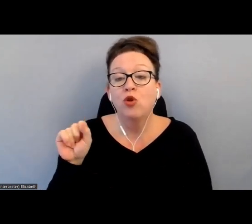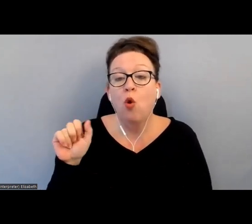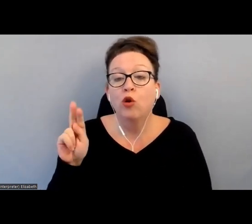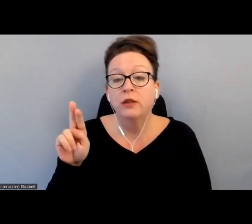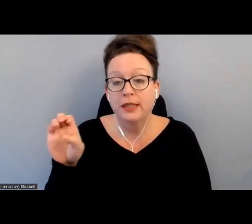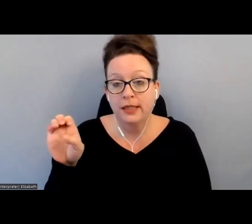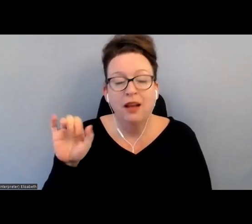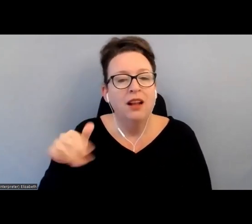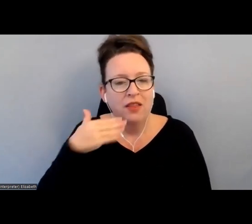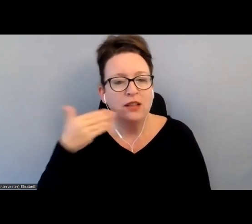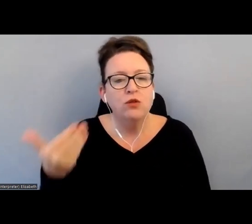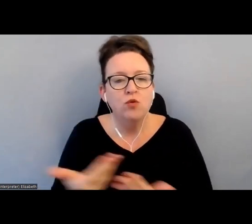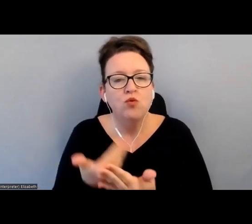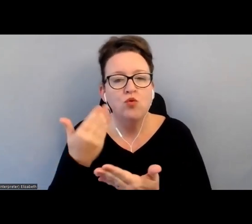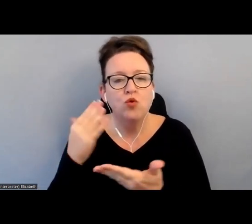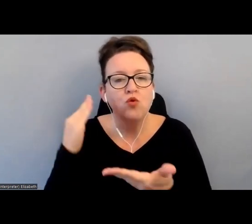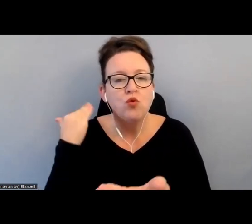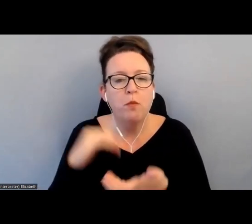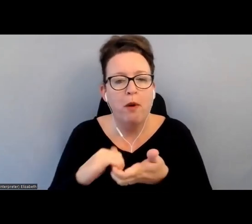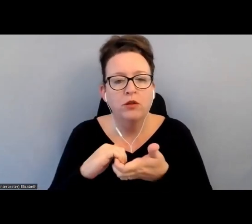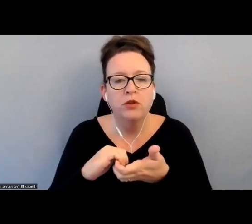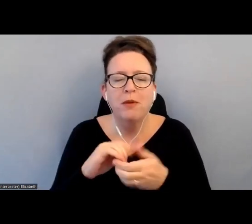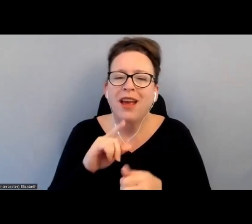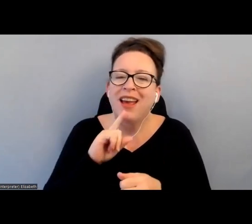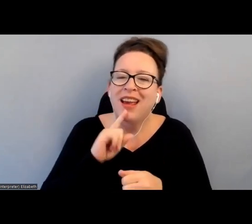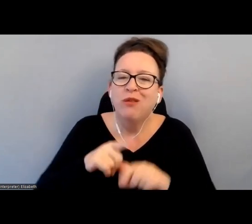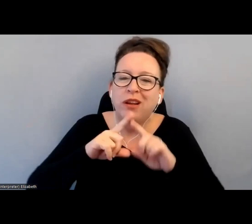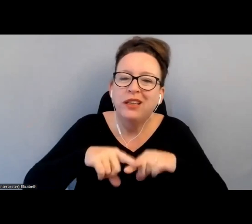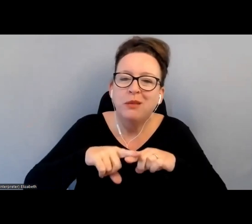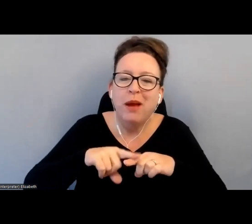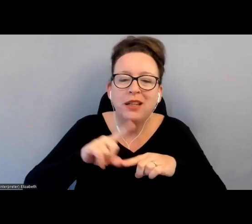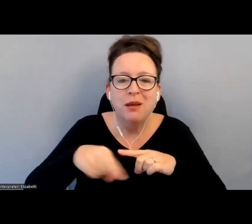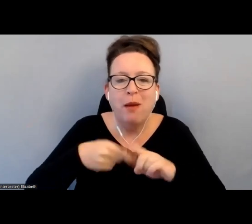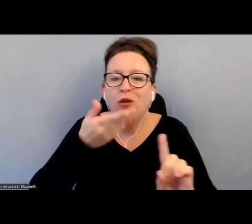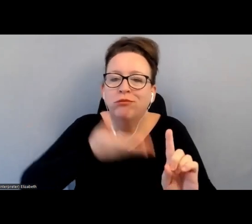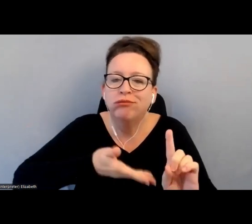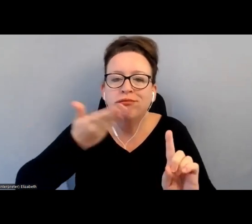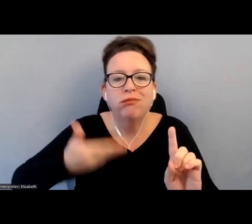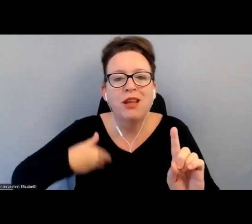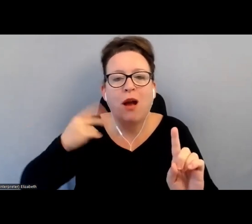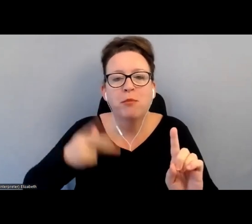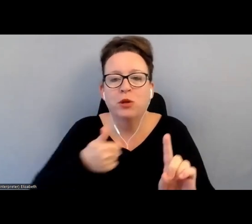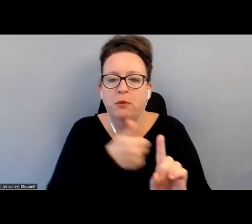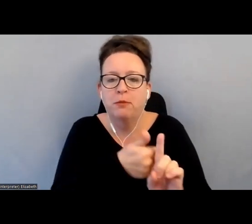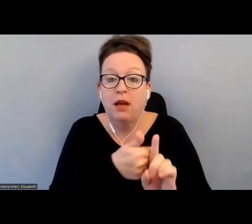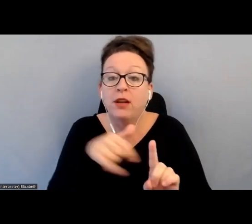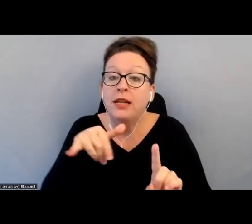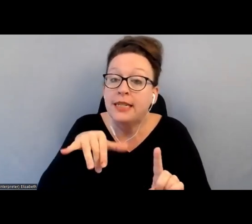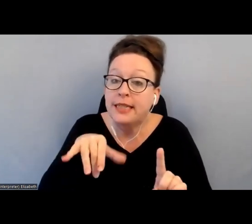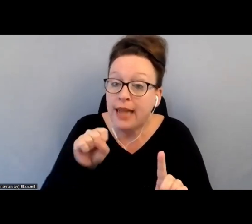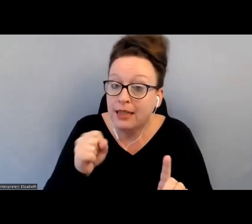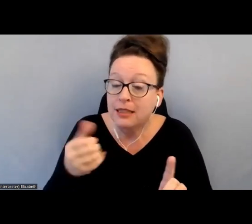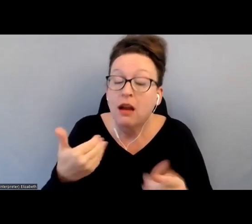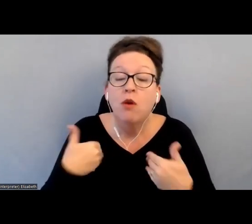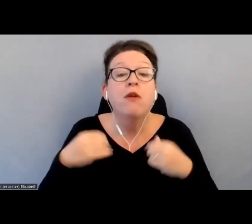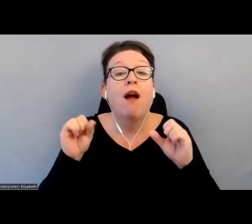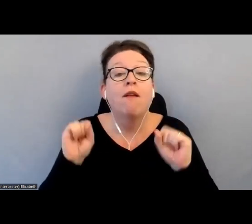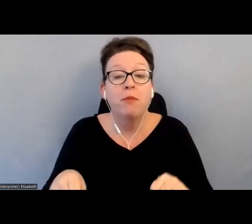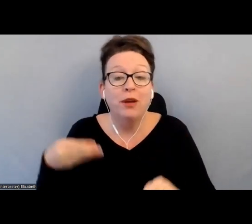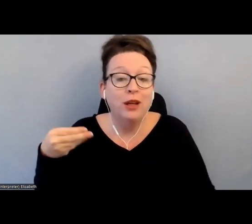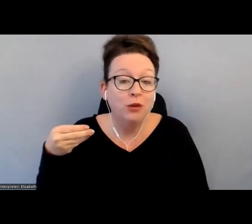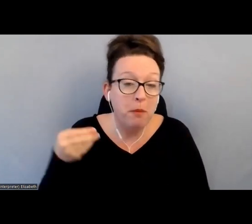And it really kind of depends on the next gener themselves. So yes, we have the capacity to pay for